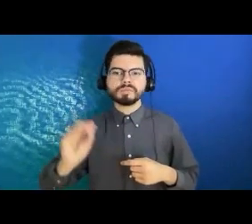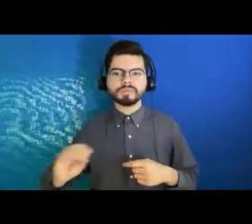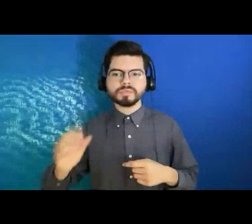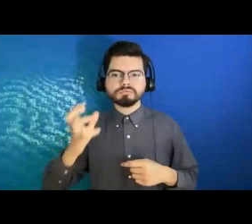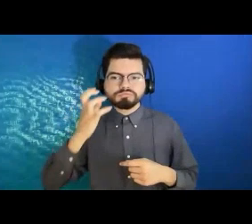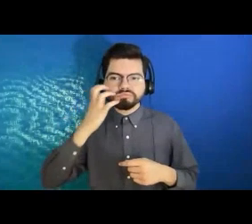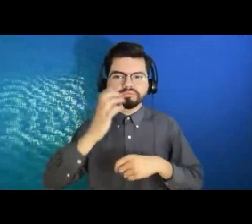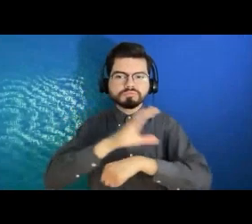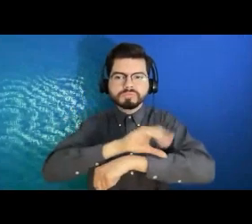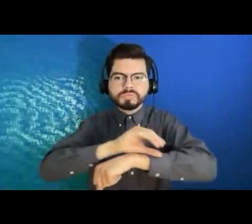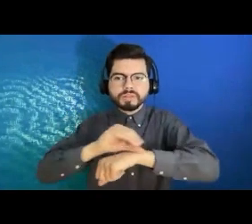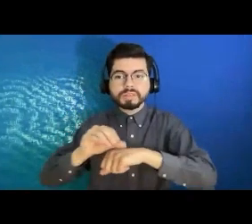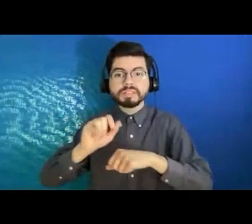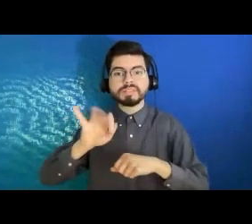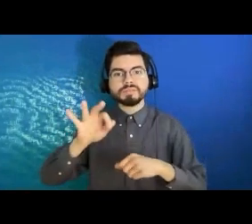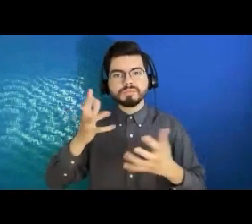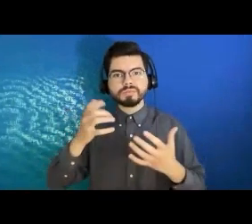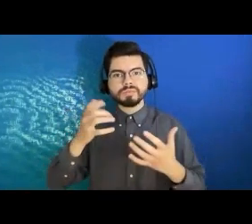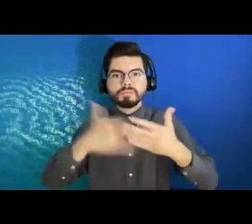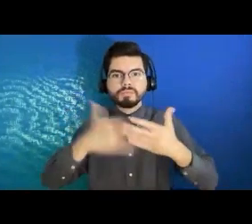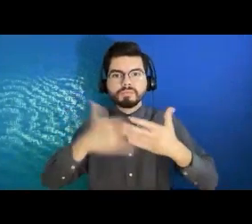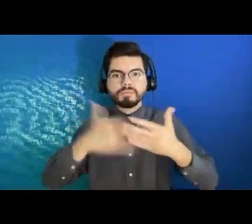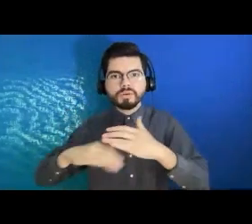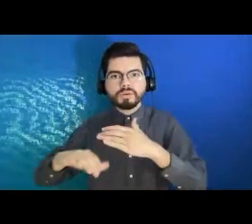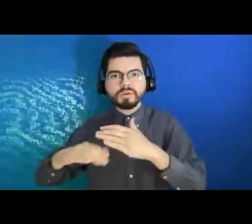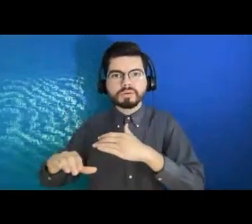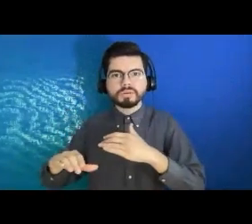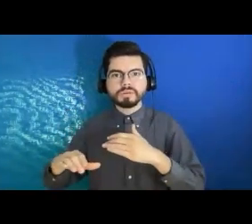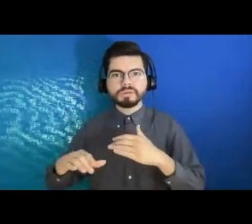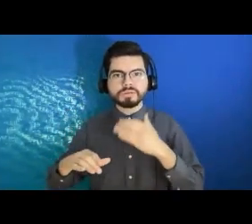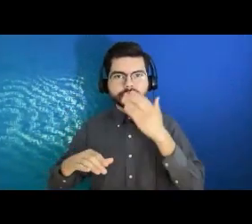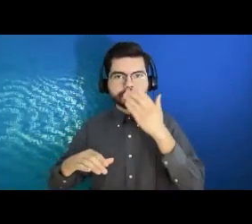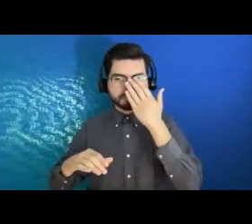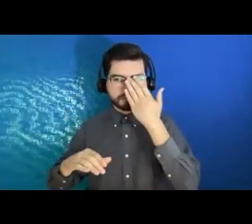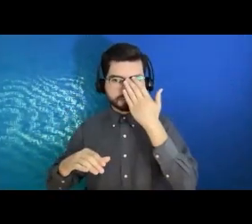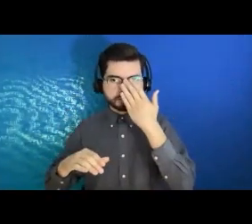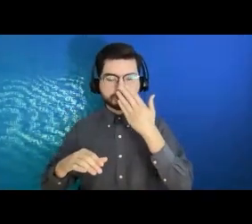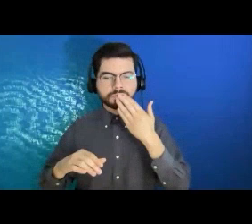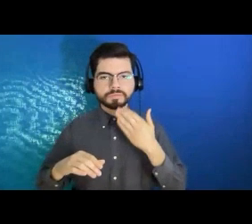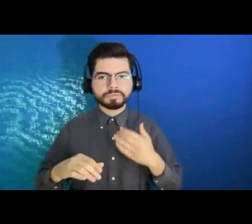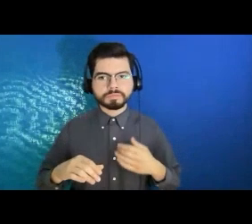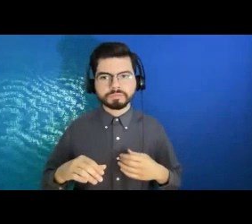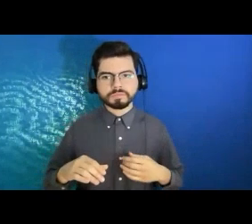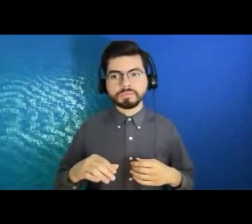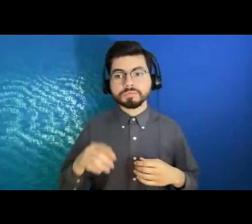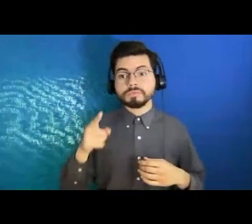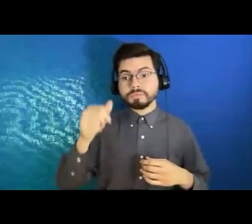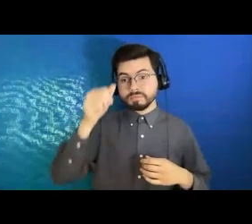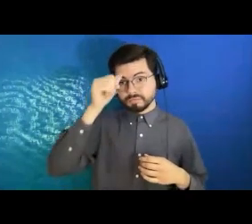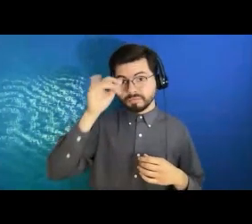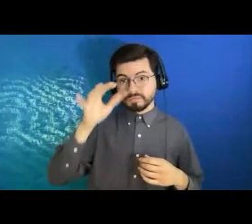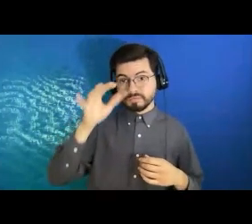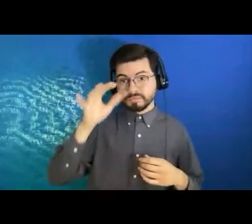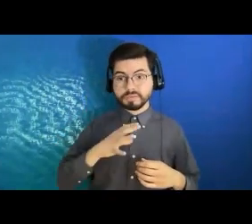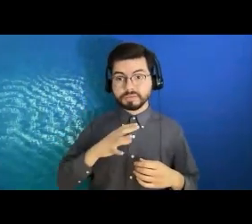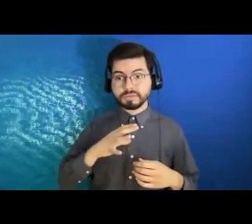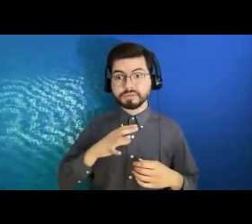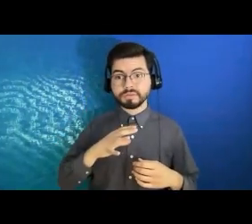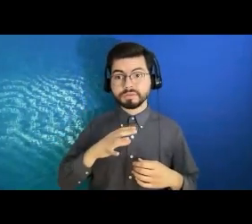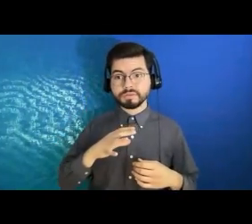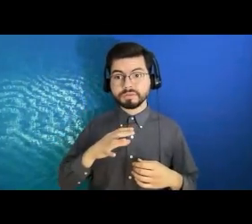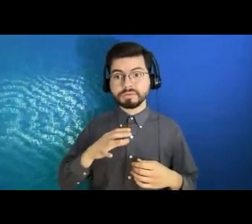And male bears, it's less important, but for males, they survive on their fat. They don't use as much fat in the